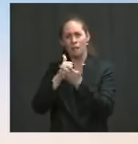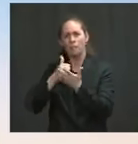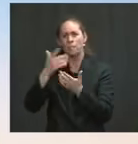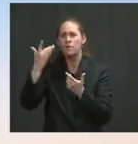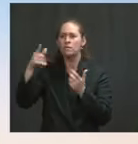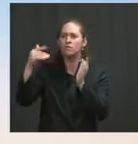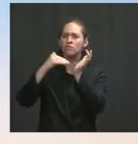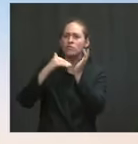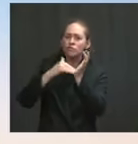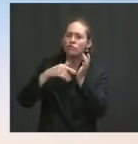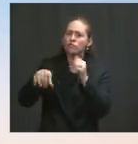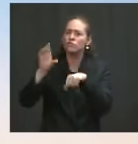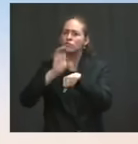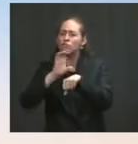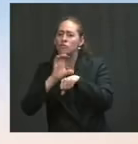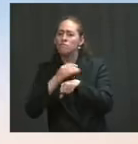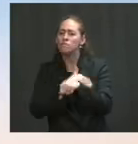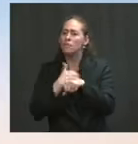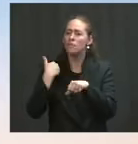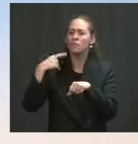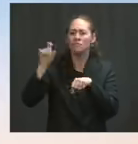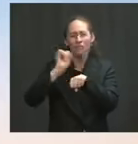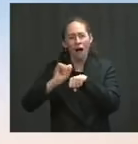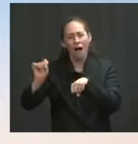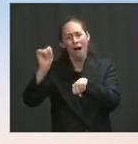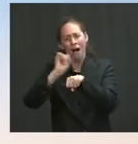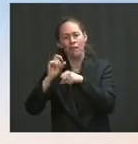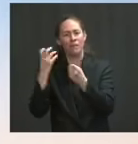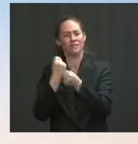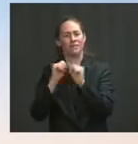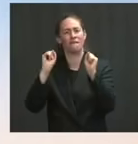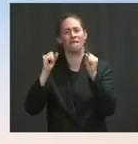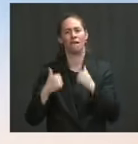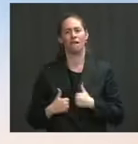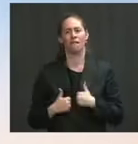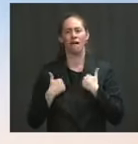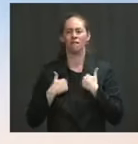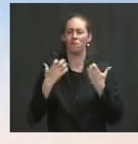people vaccinated. This is about saving lives and ending this pandemic. Go ahead.